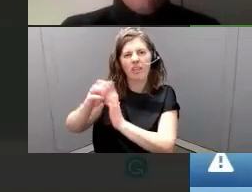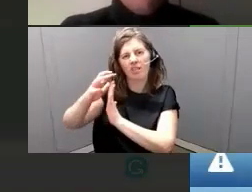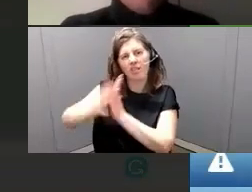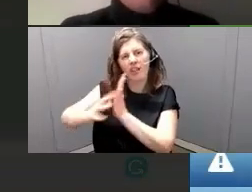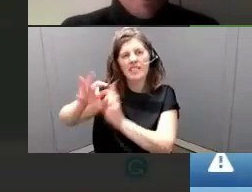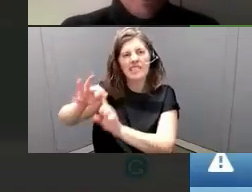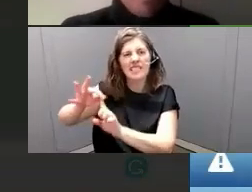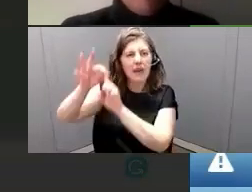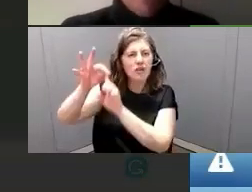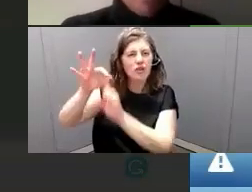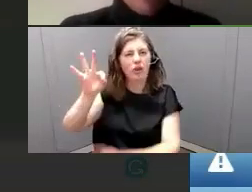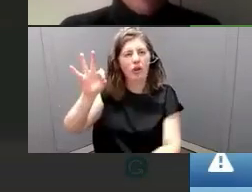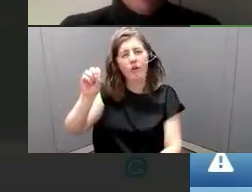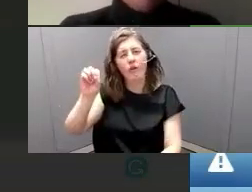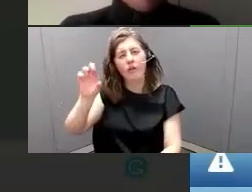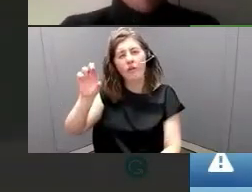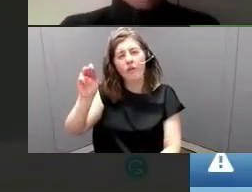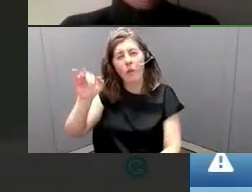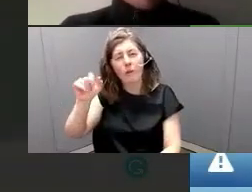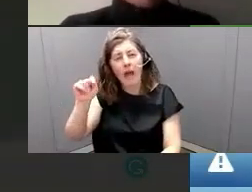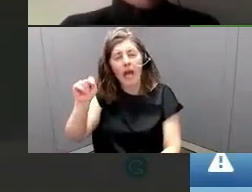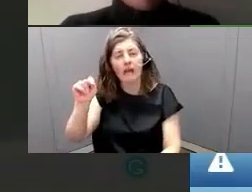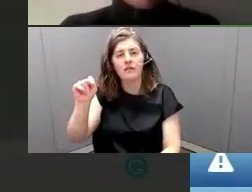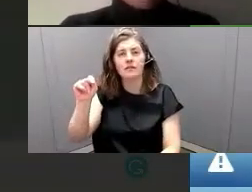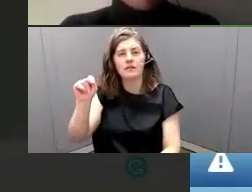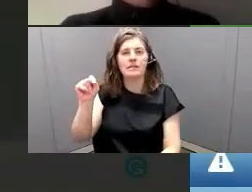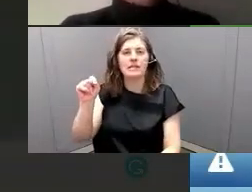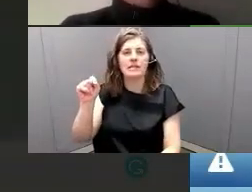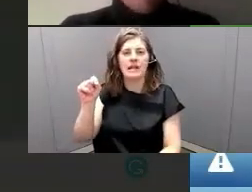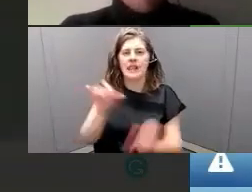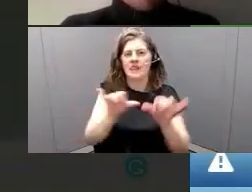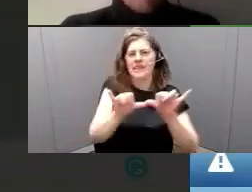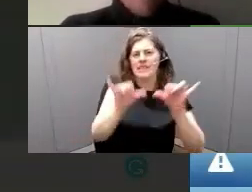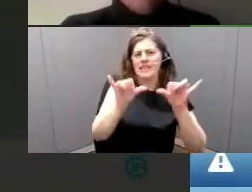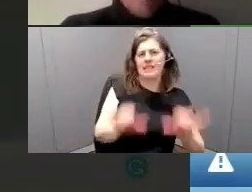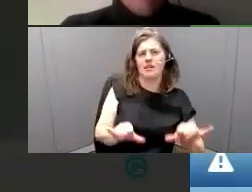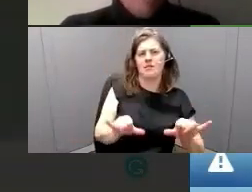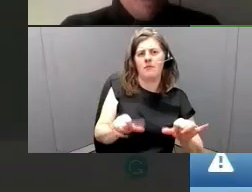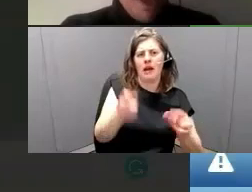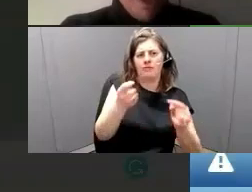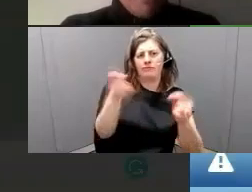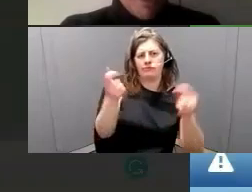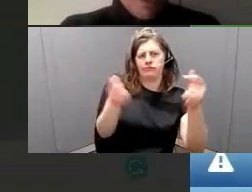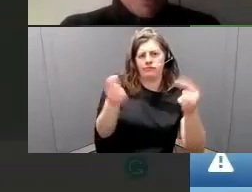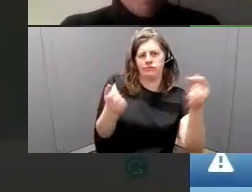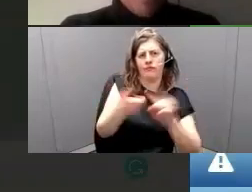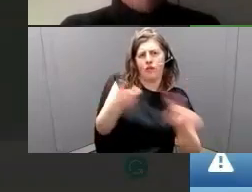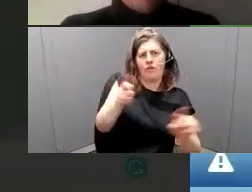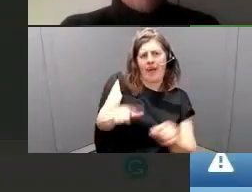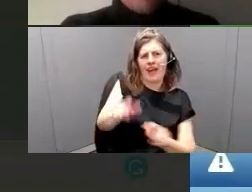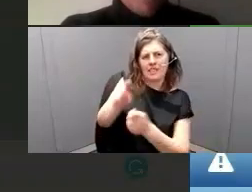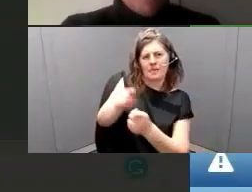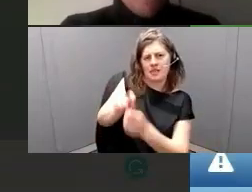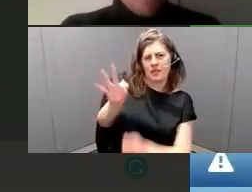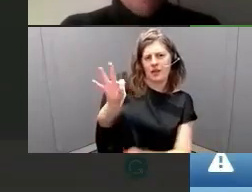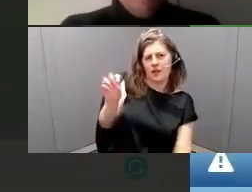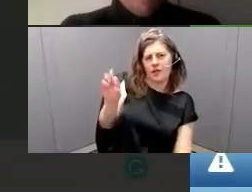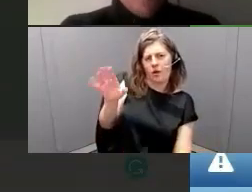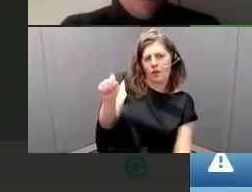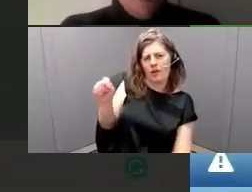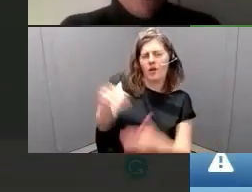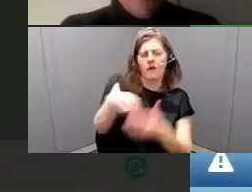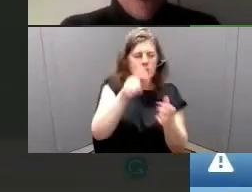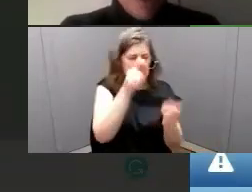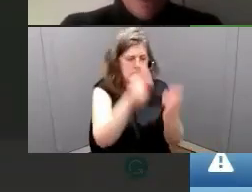special formatting, the system might strip it of that formatting and you have to redo it with